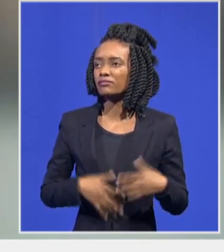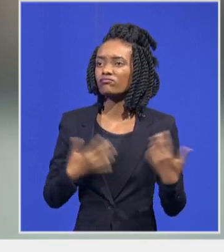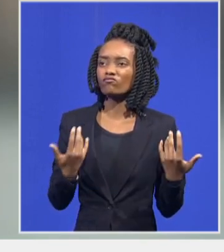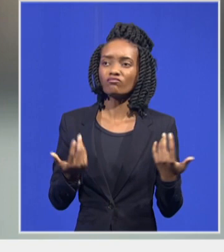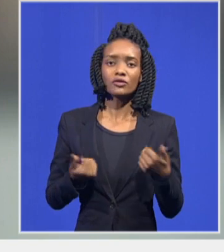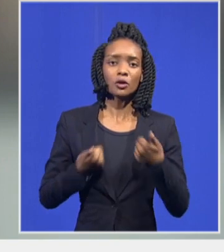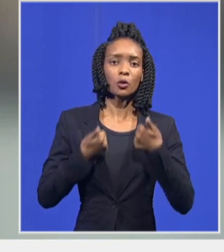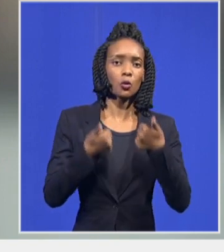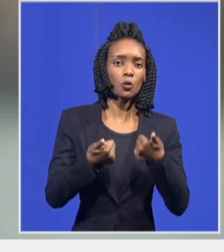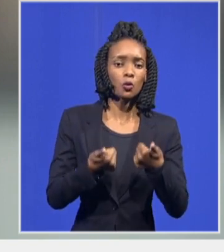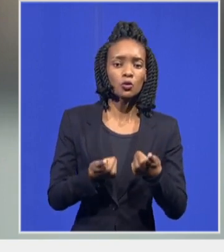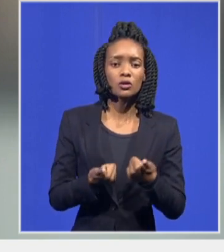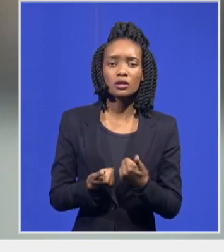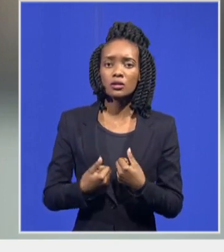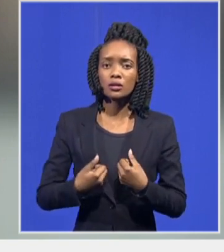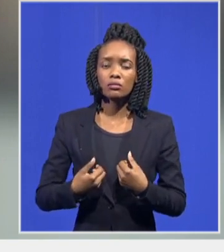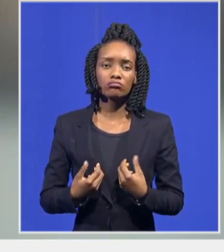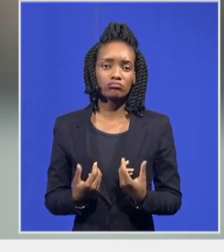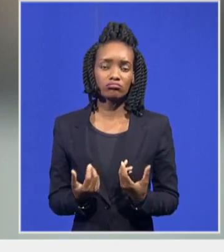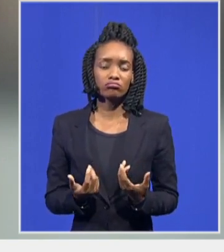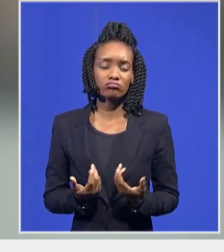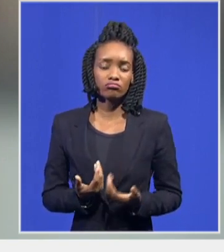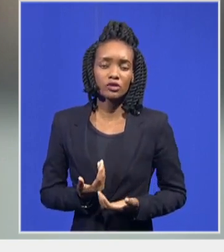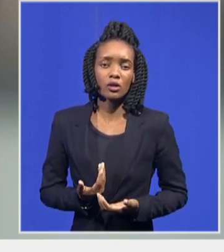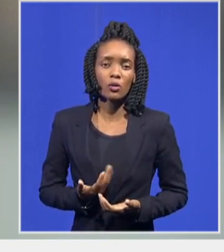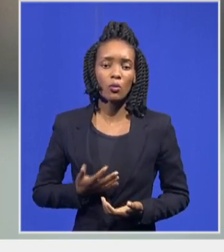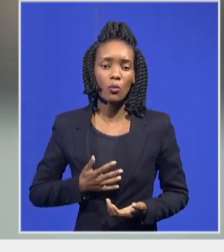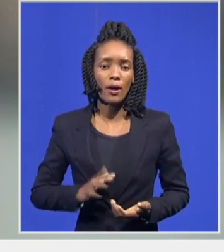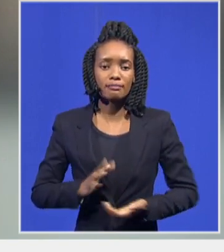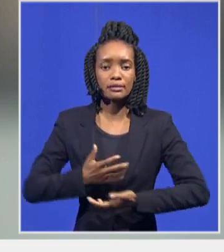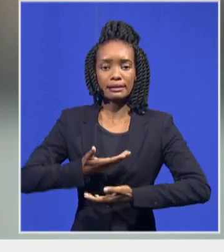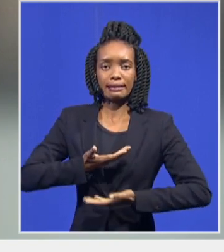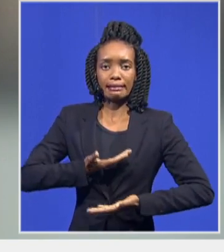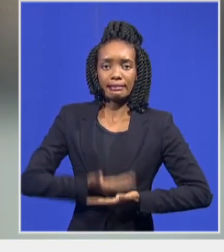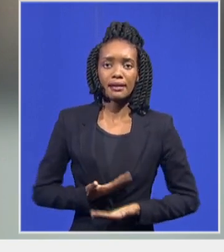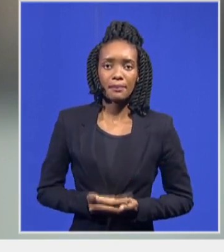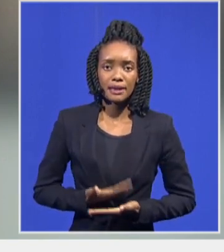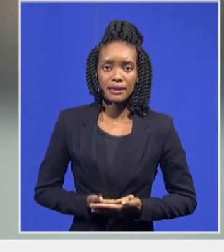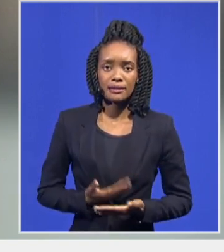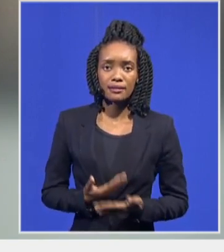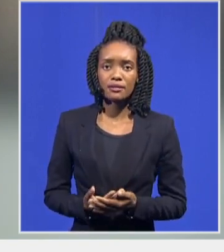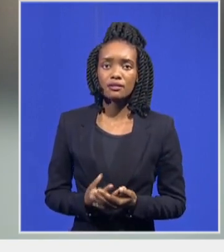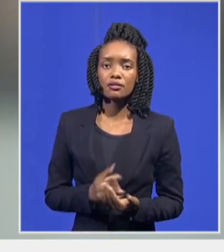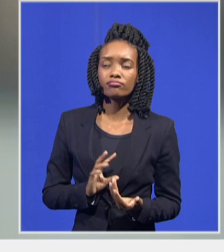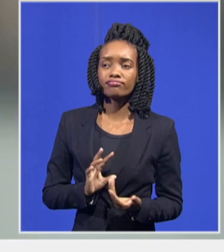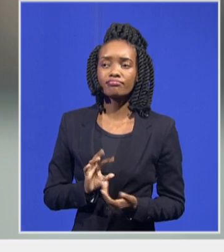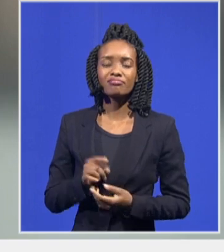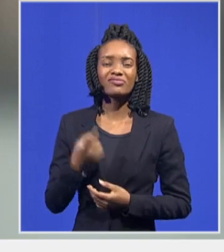goodwill and capacity that exists across the various stakeholders for implementation.